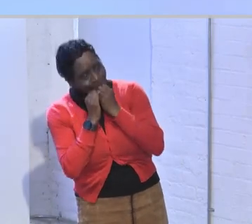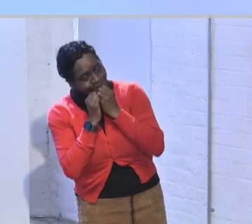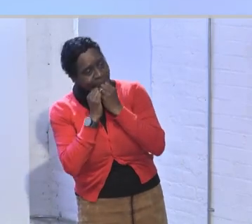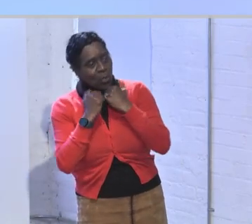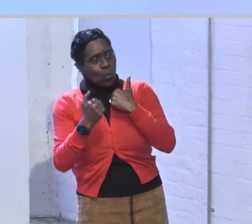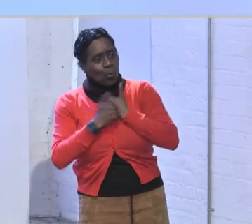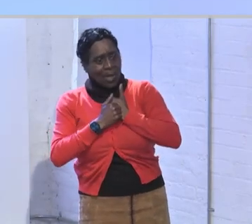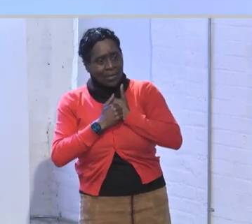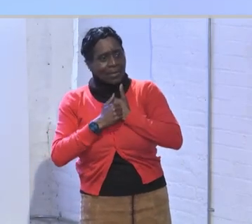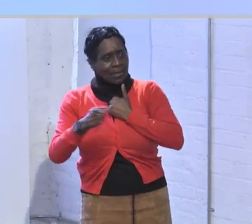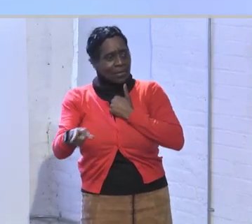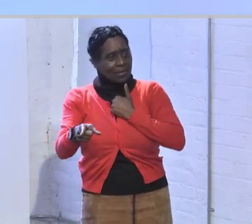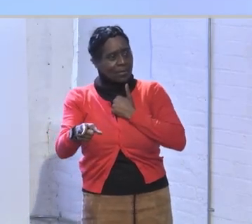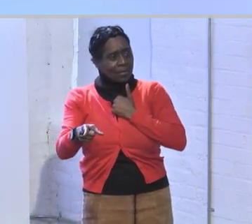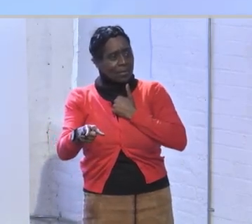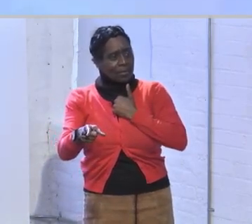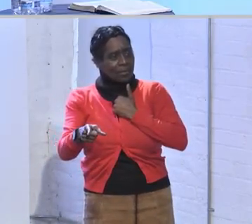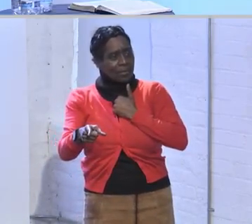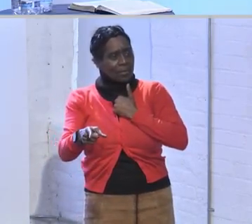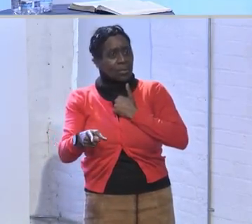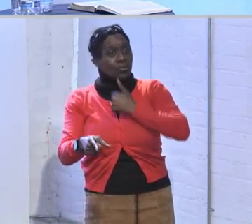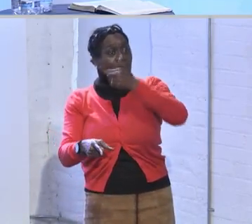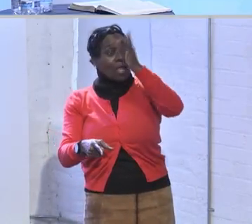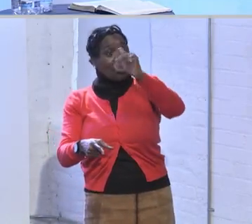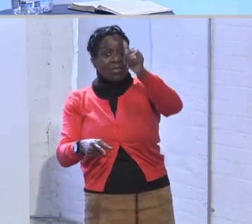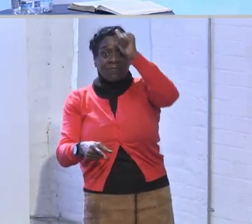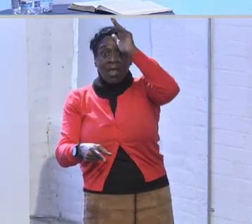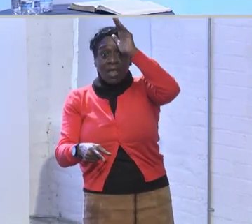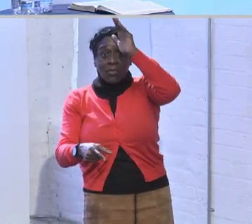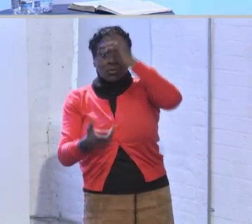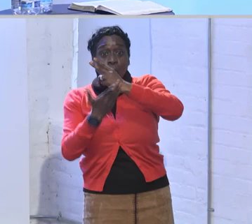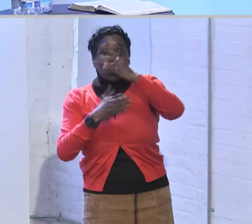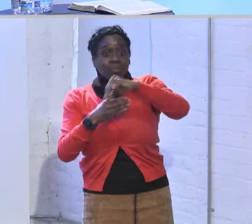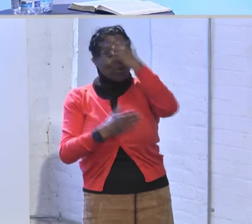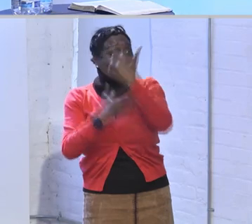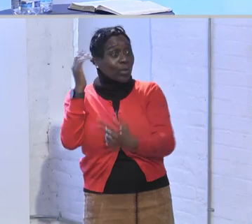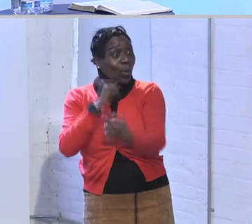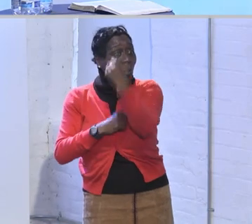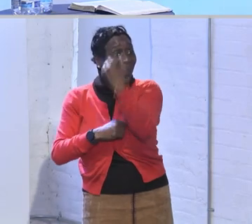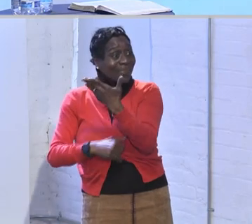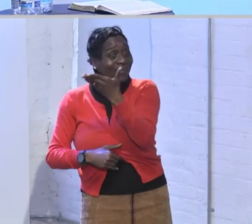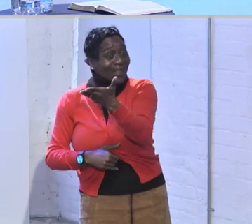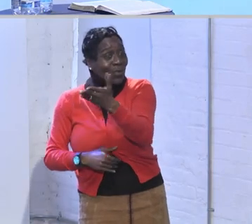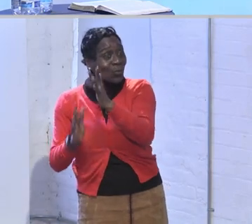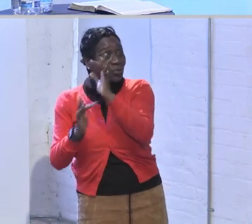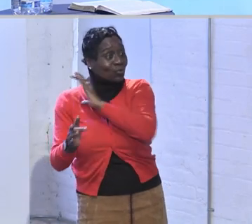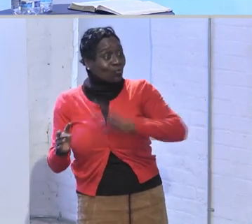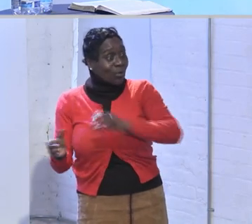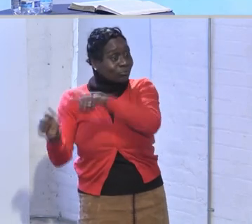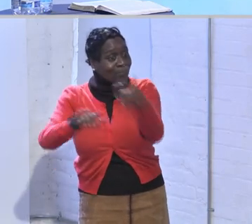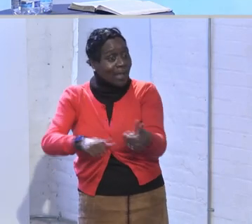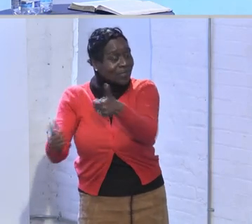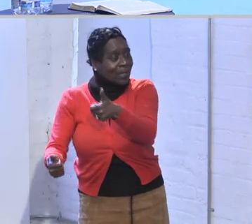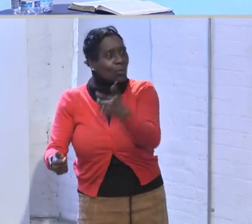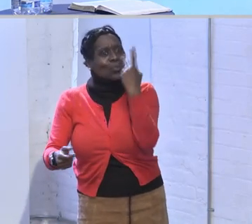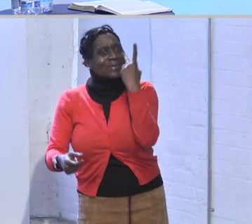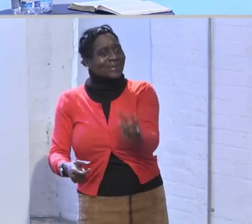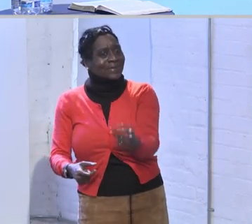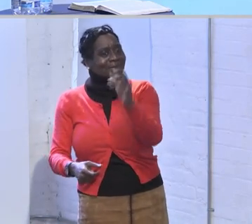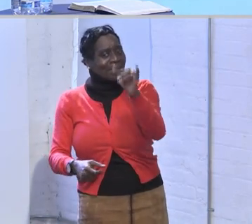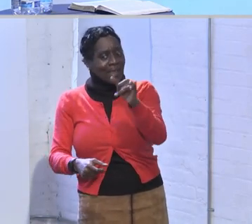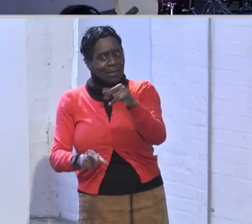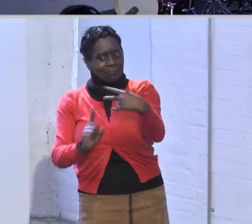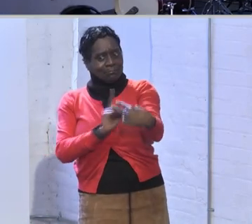in that one event, you had God the Father, God the Son, and God the Holy Spirit. So as we look at this from